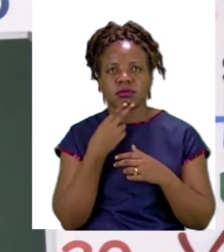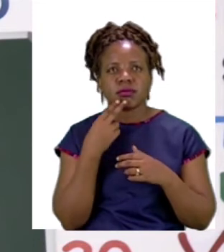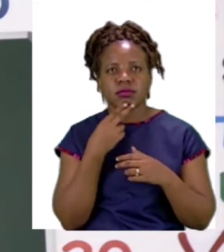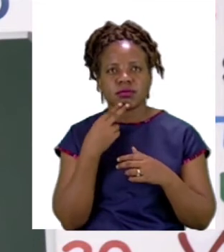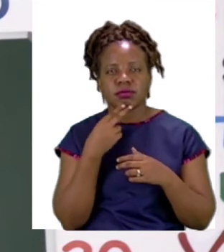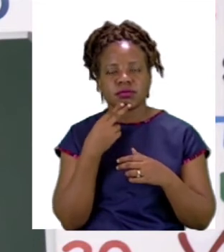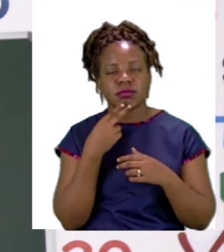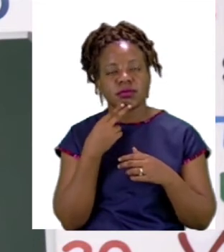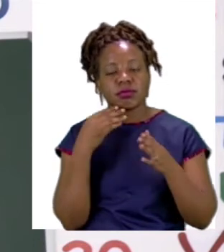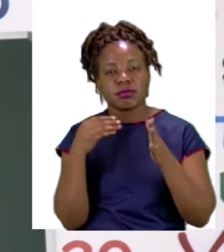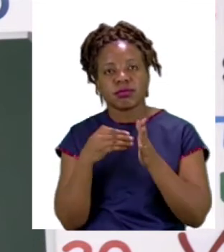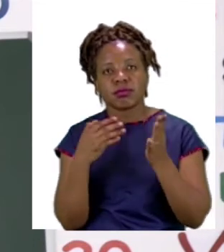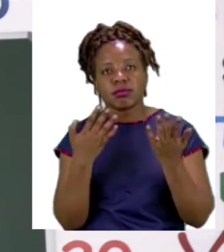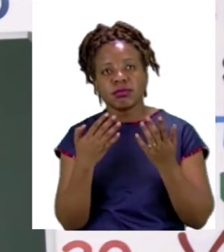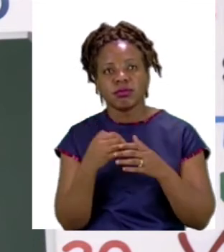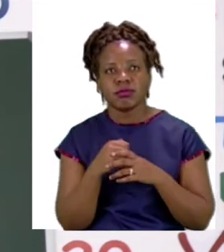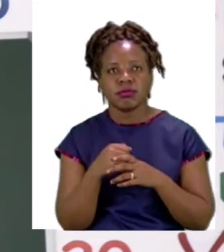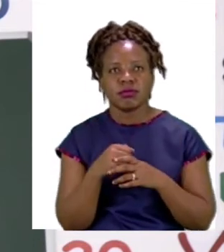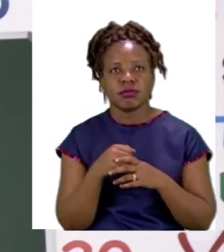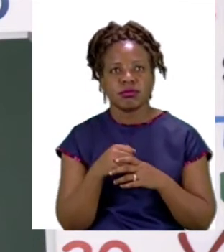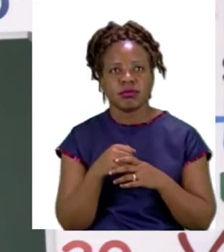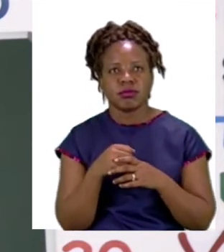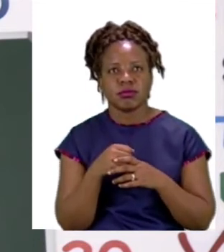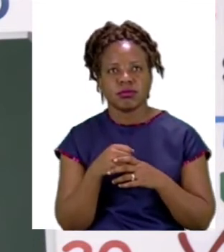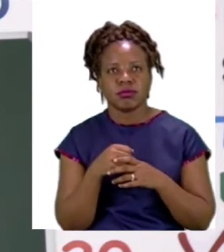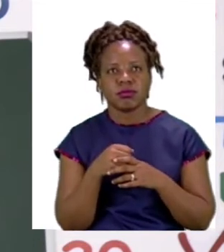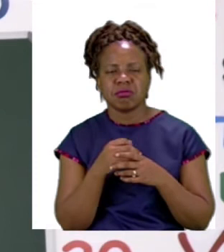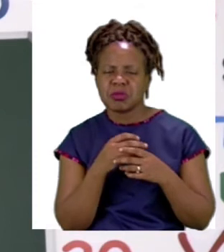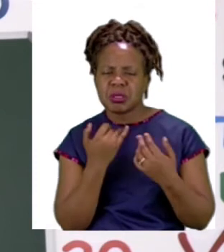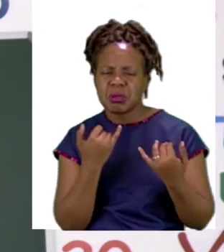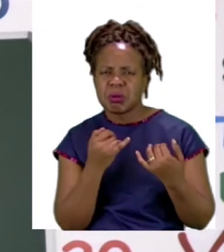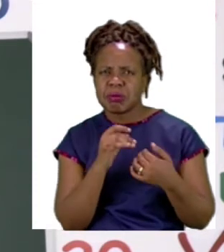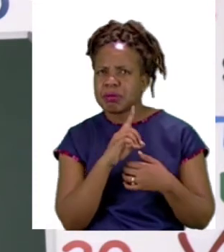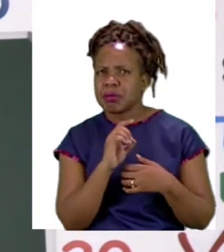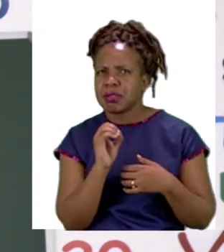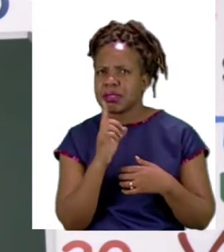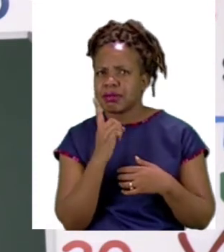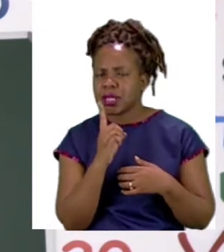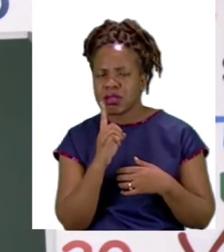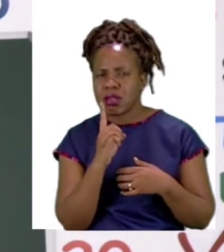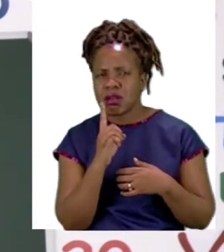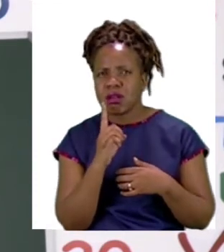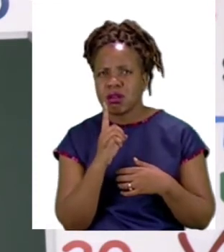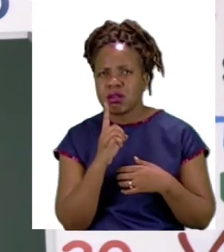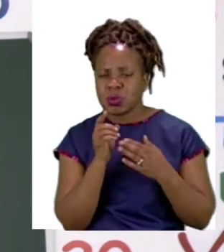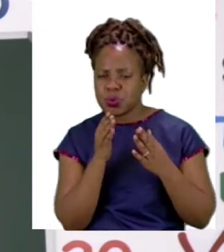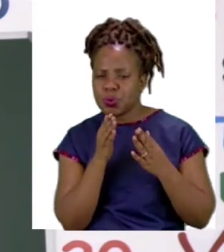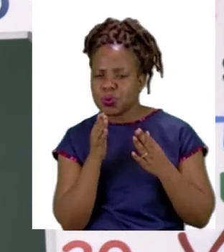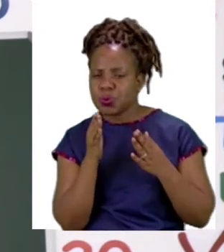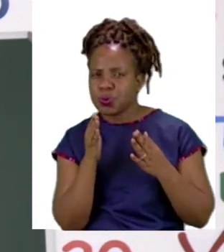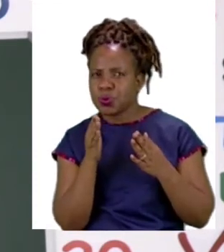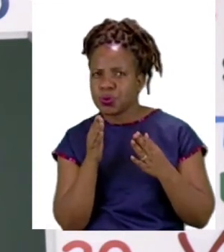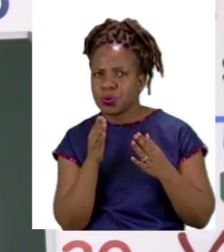ends. Now in this case, it's not clear that it is 10 because it seems to be longer than 10. So I have